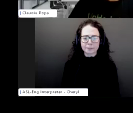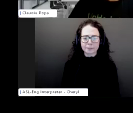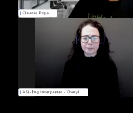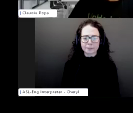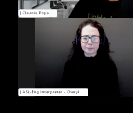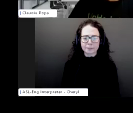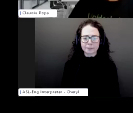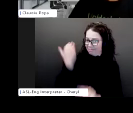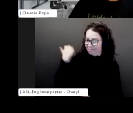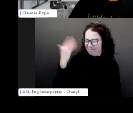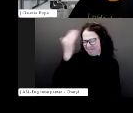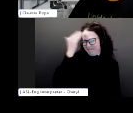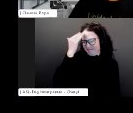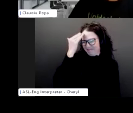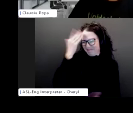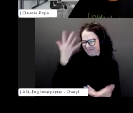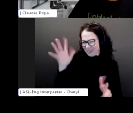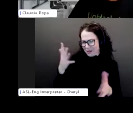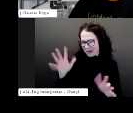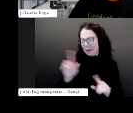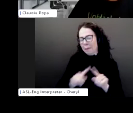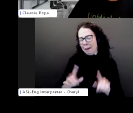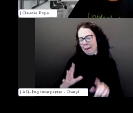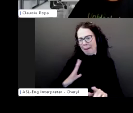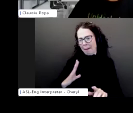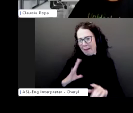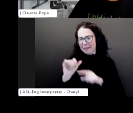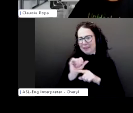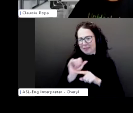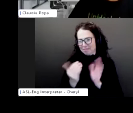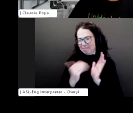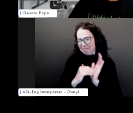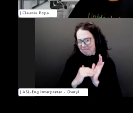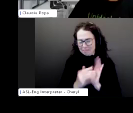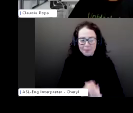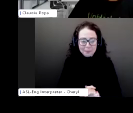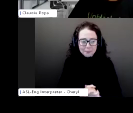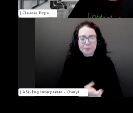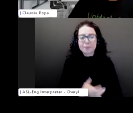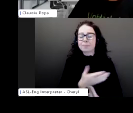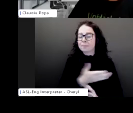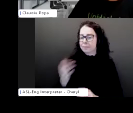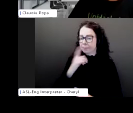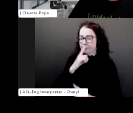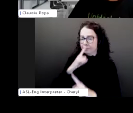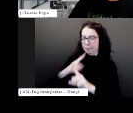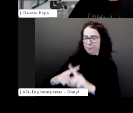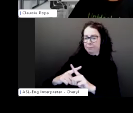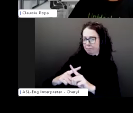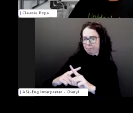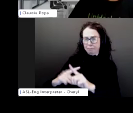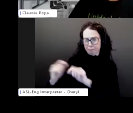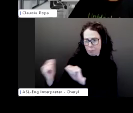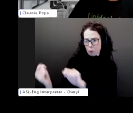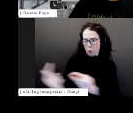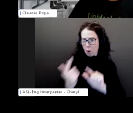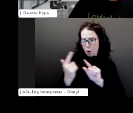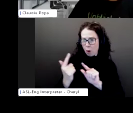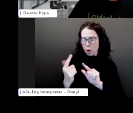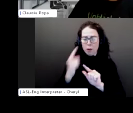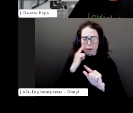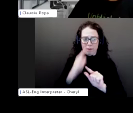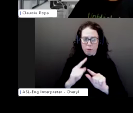You know this, but it never hurts to repeat it. All microphones are muted automatically to preserve the quality of the sound during